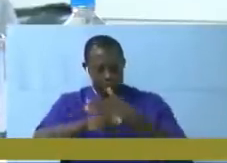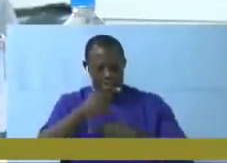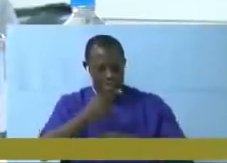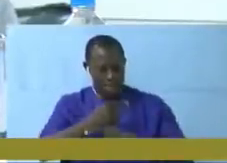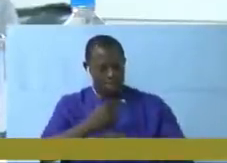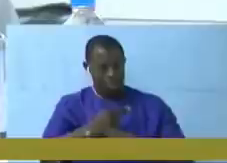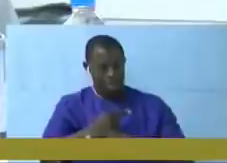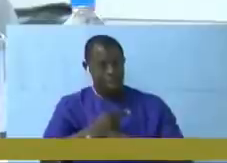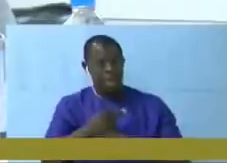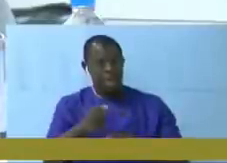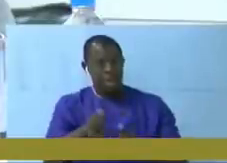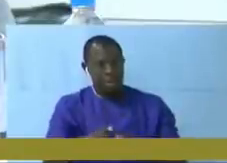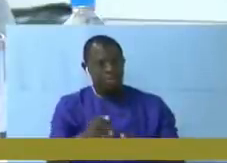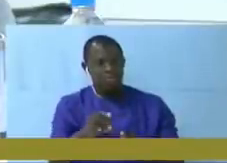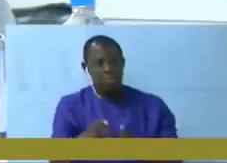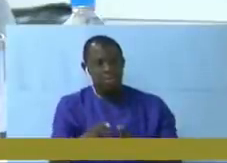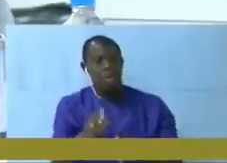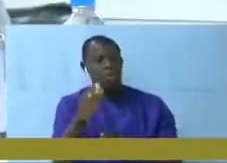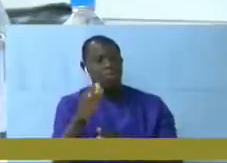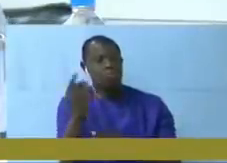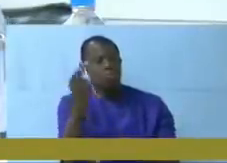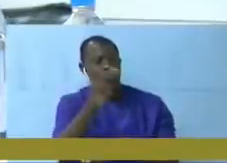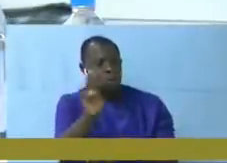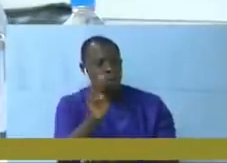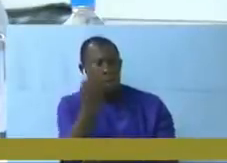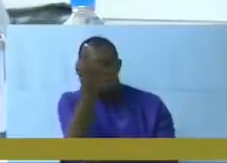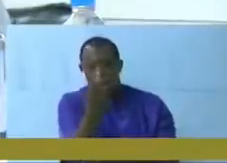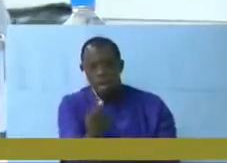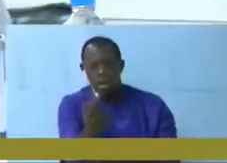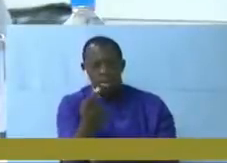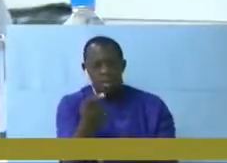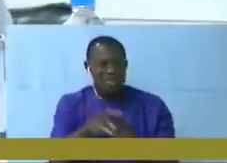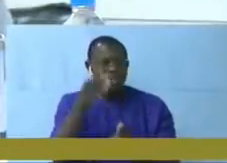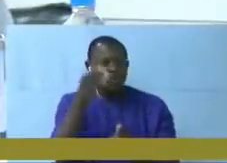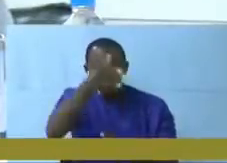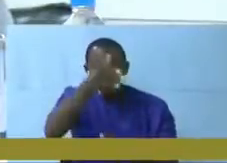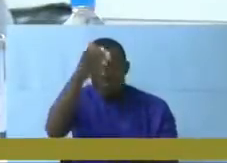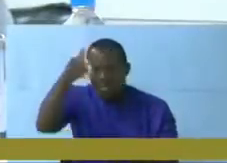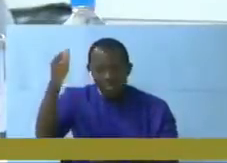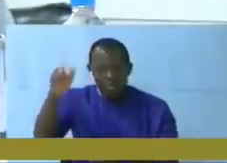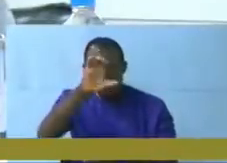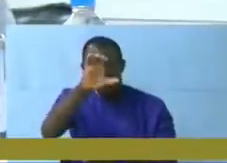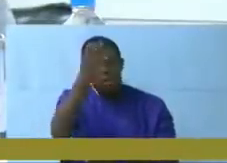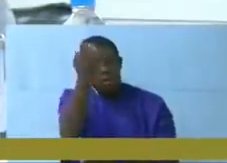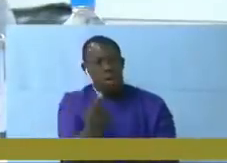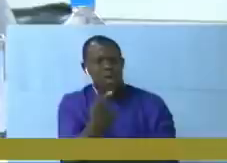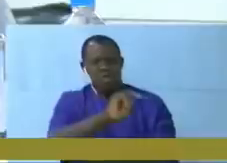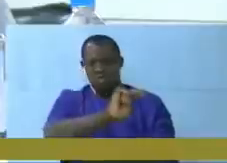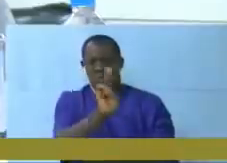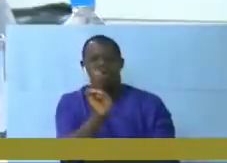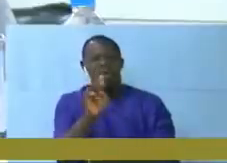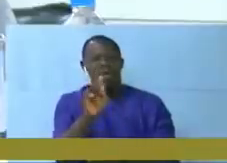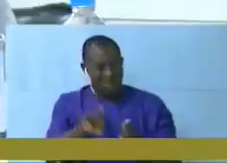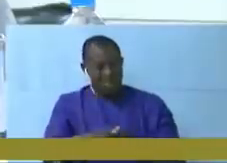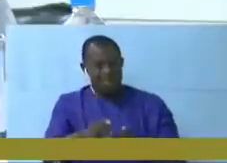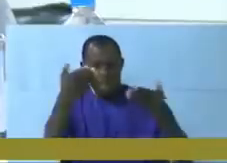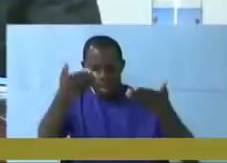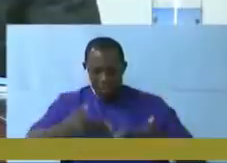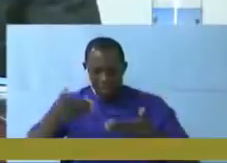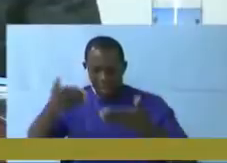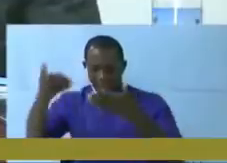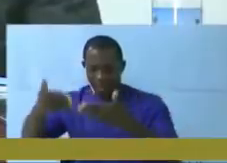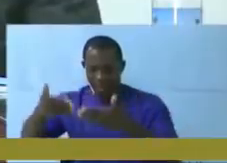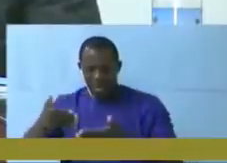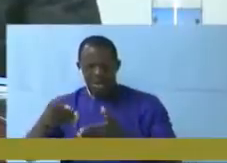country, they also invited people to send submissions to them. Neko rek ci bataxel bo woné nañ wour rek réew mi